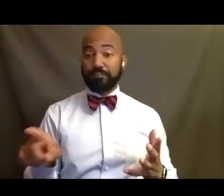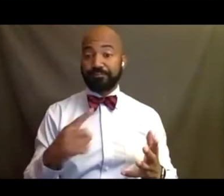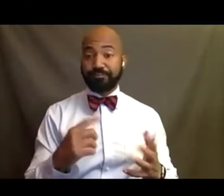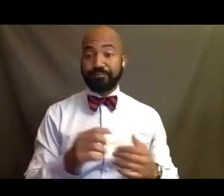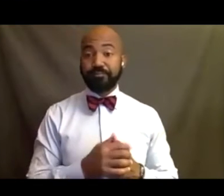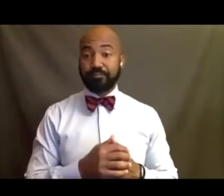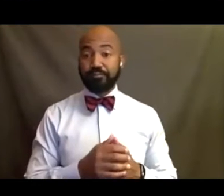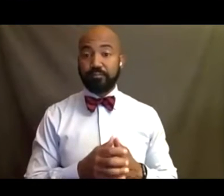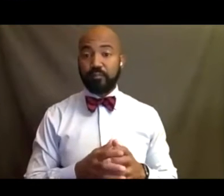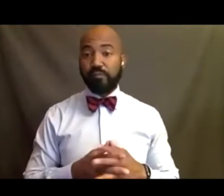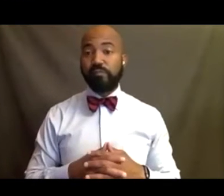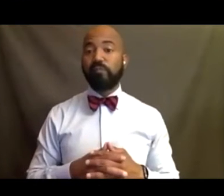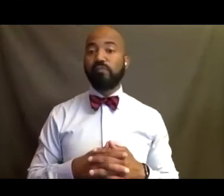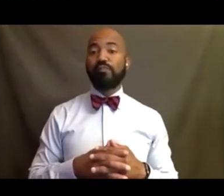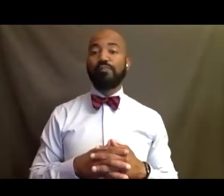I loved it.